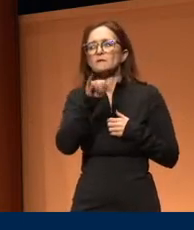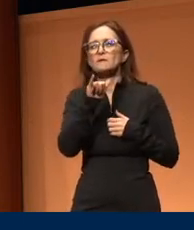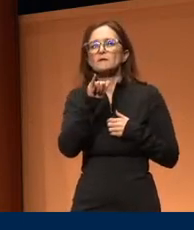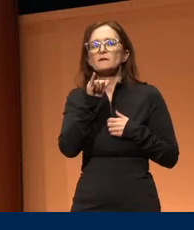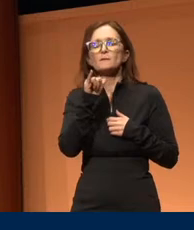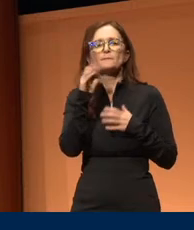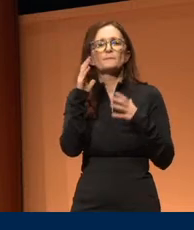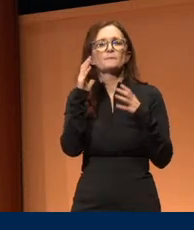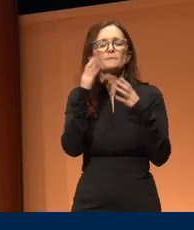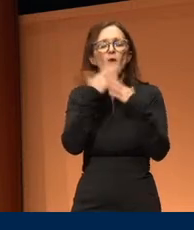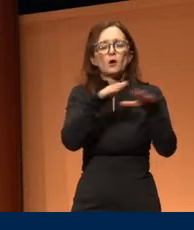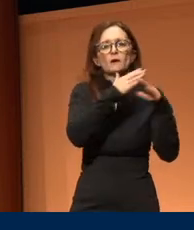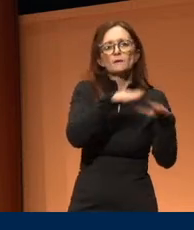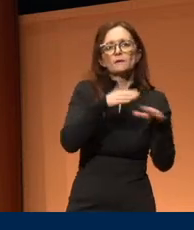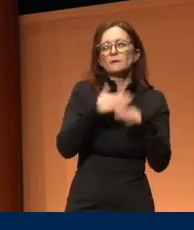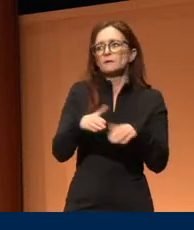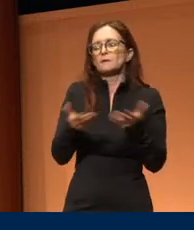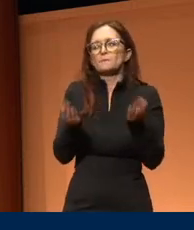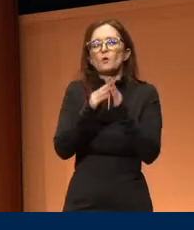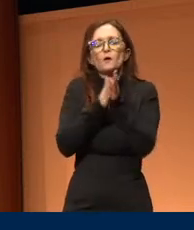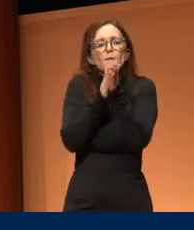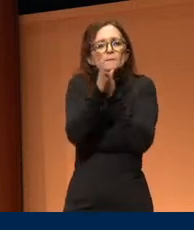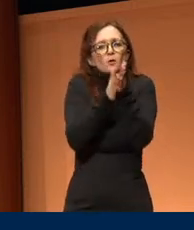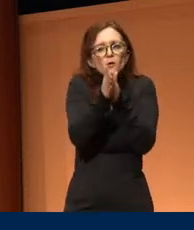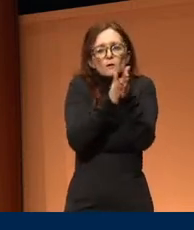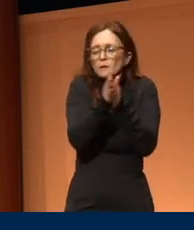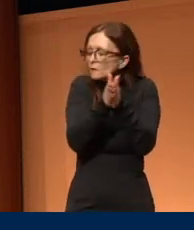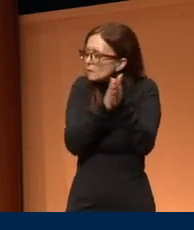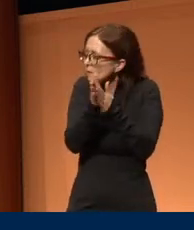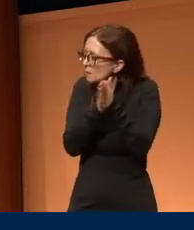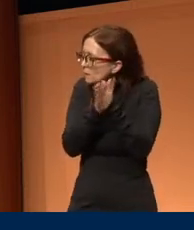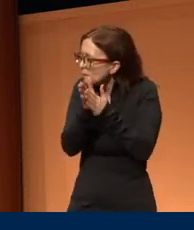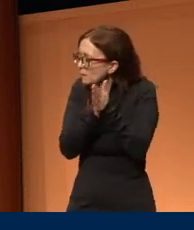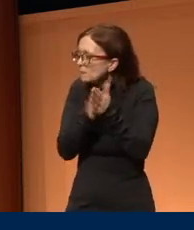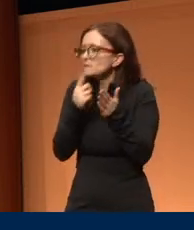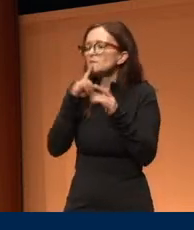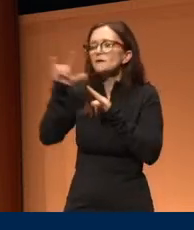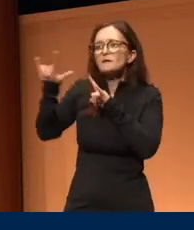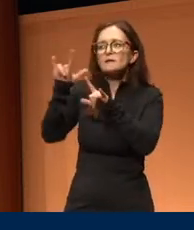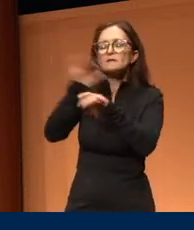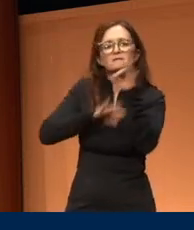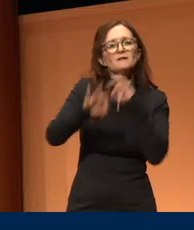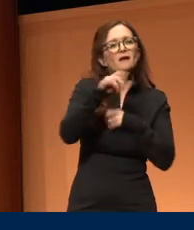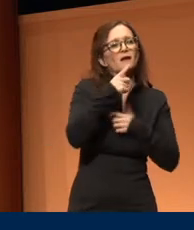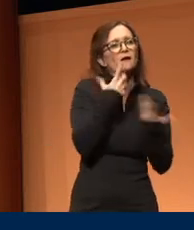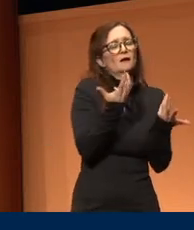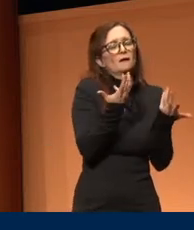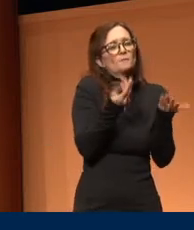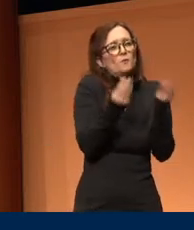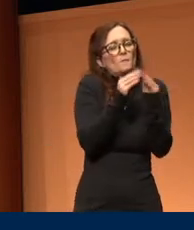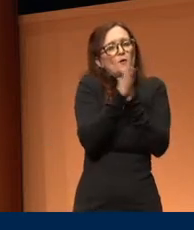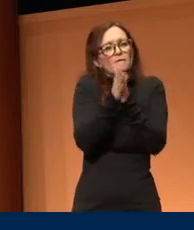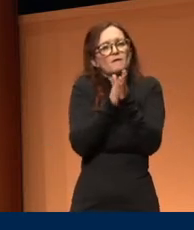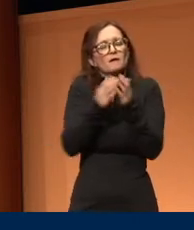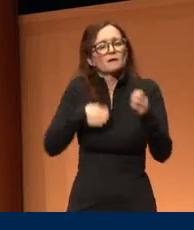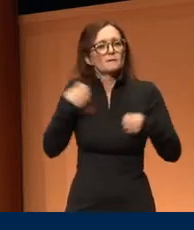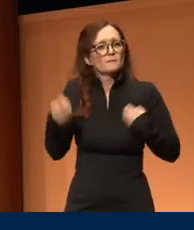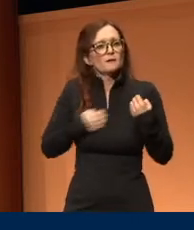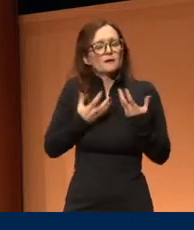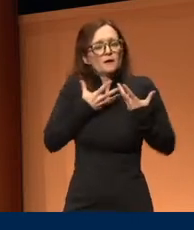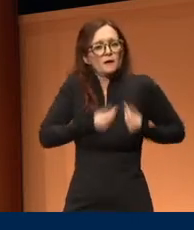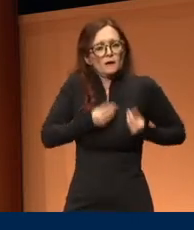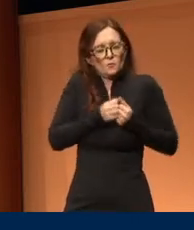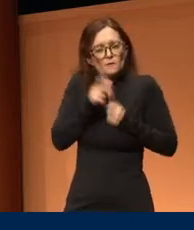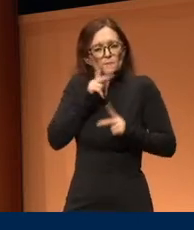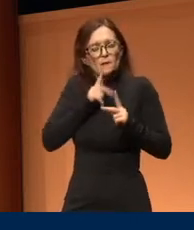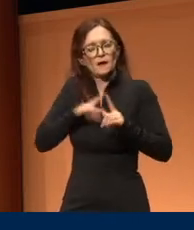partiality. So that I'm more motivated to favor the interests of the people I love rather than those that I don't. I'm more emotionally vulnerable to the people I